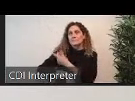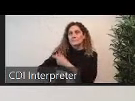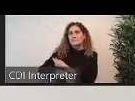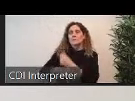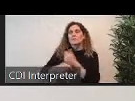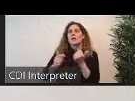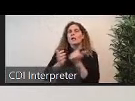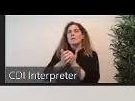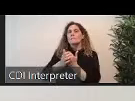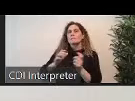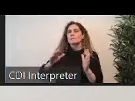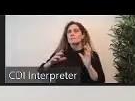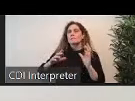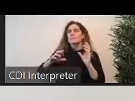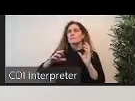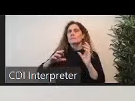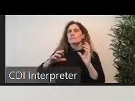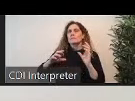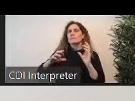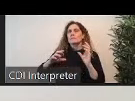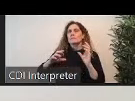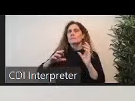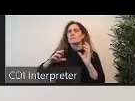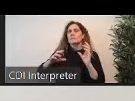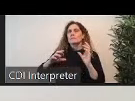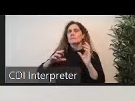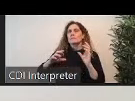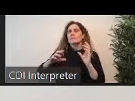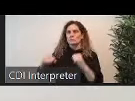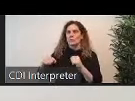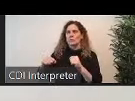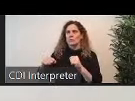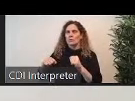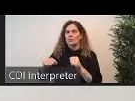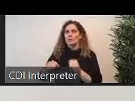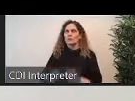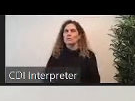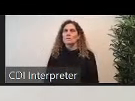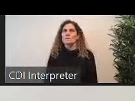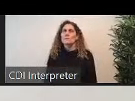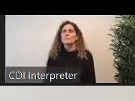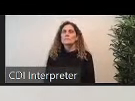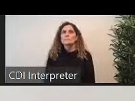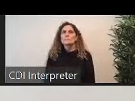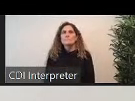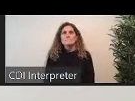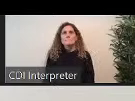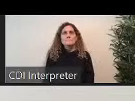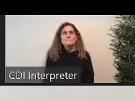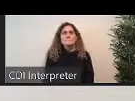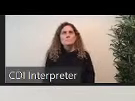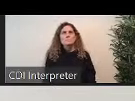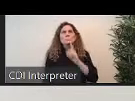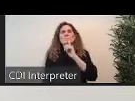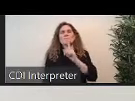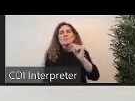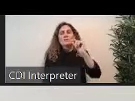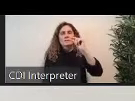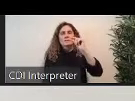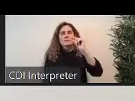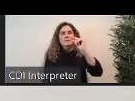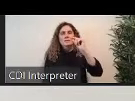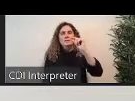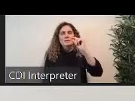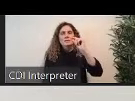The early evidence shows that maybe there's a little bit of a drop in the efficacy or the effectiveness of those vaccines, but really very